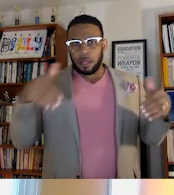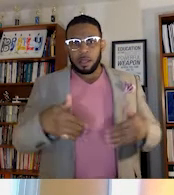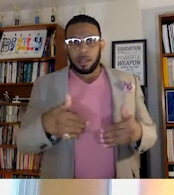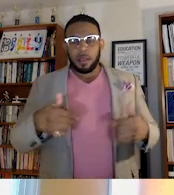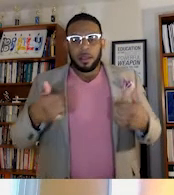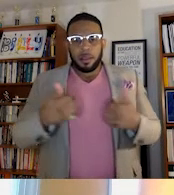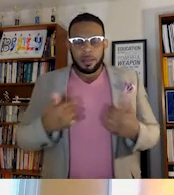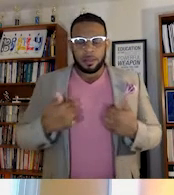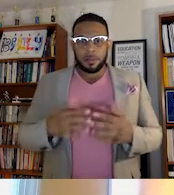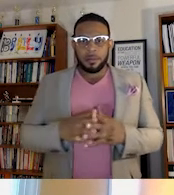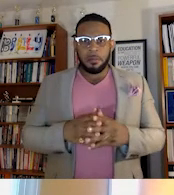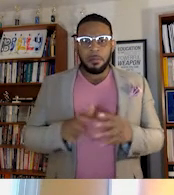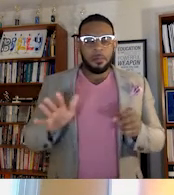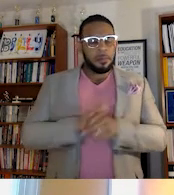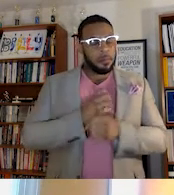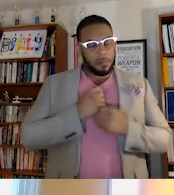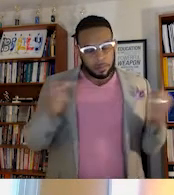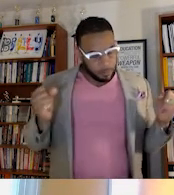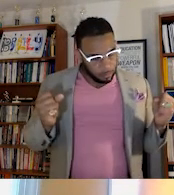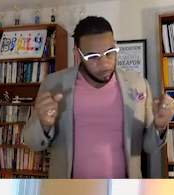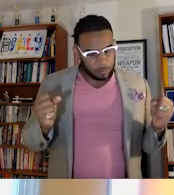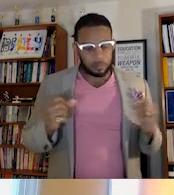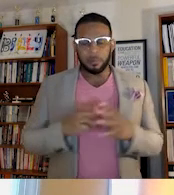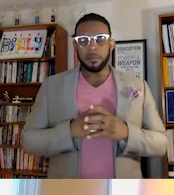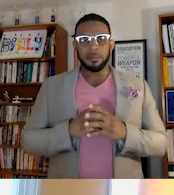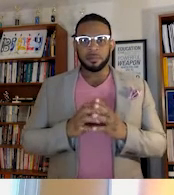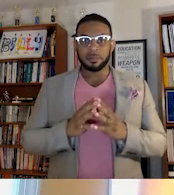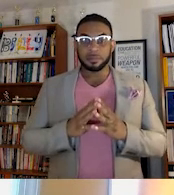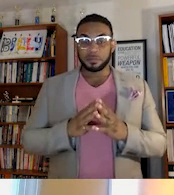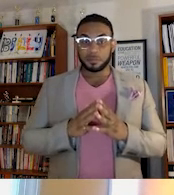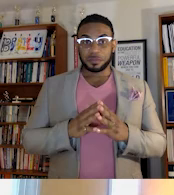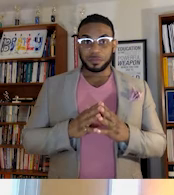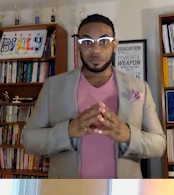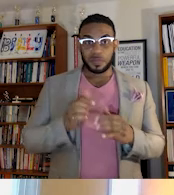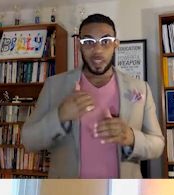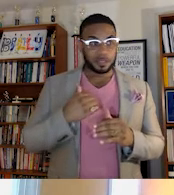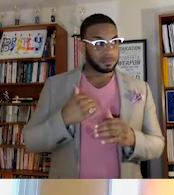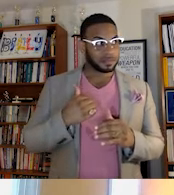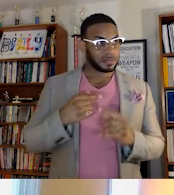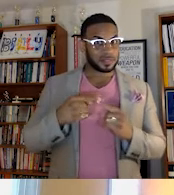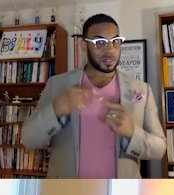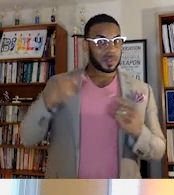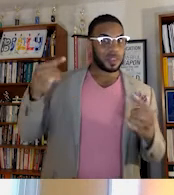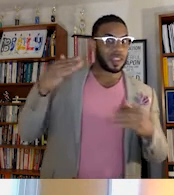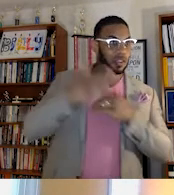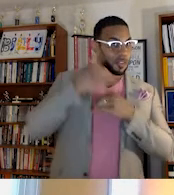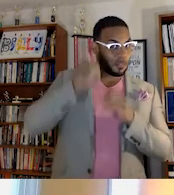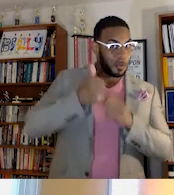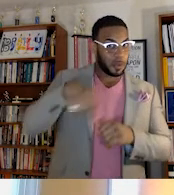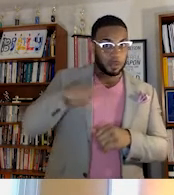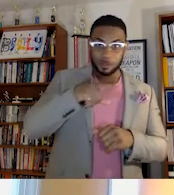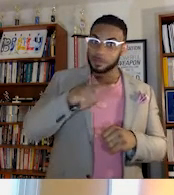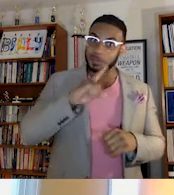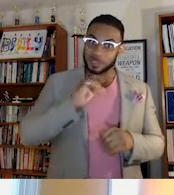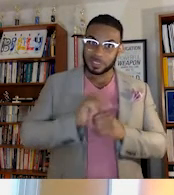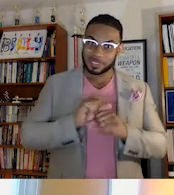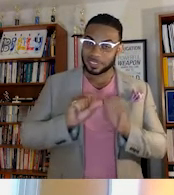I've full disclosure, I am across the country from most of you, which is